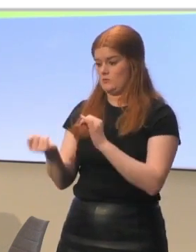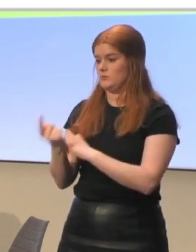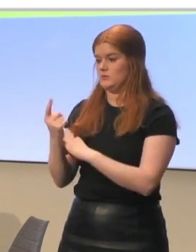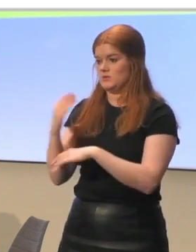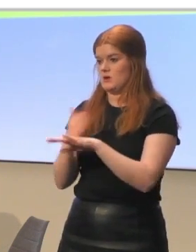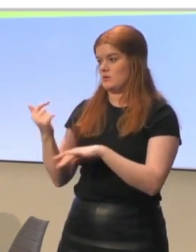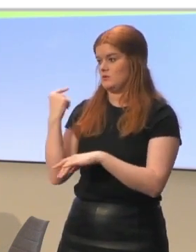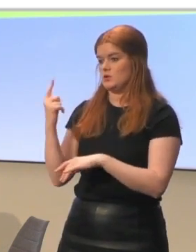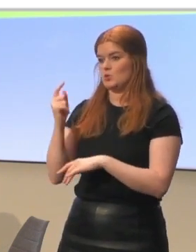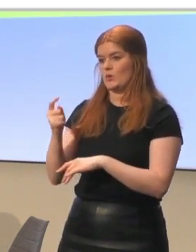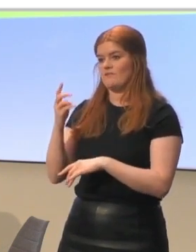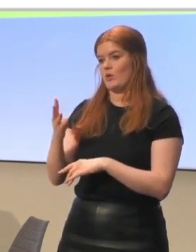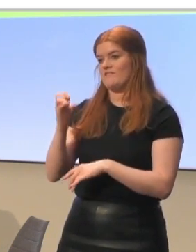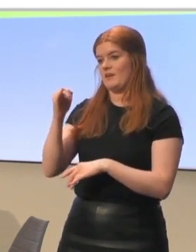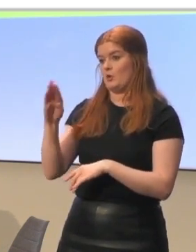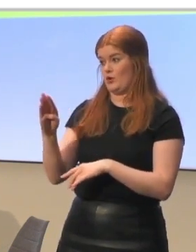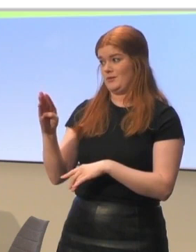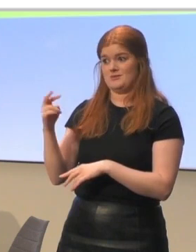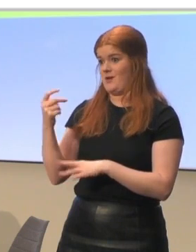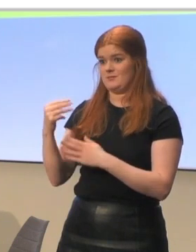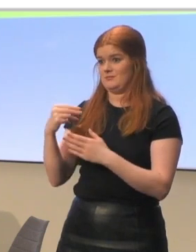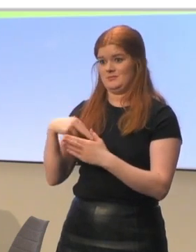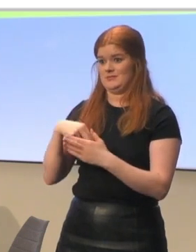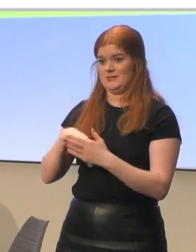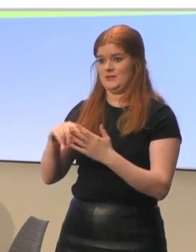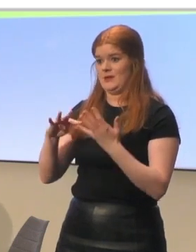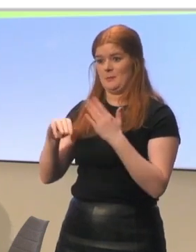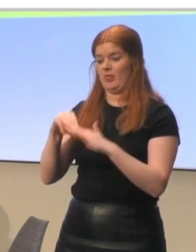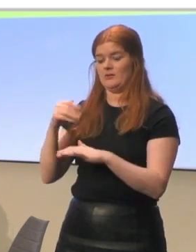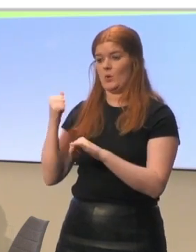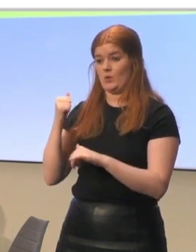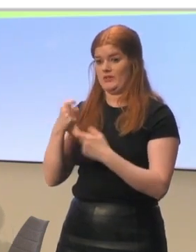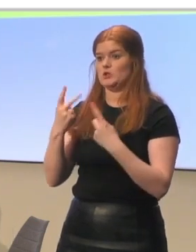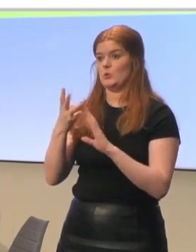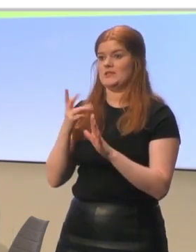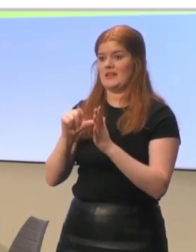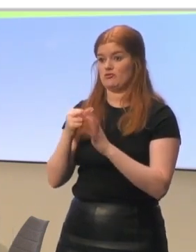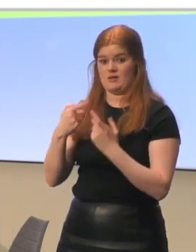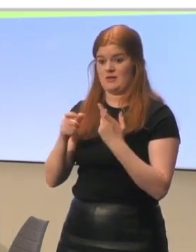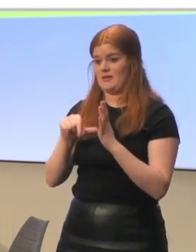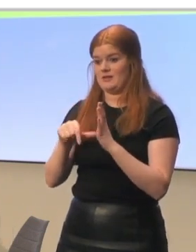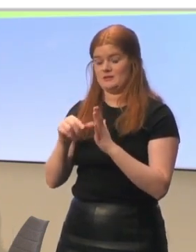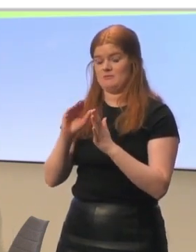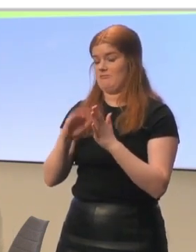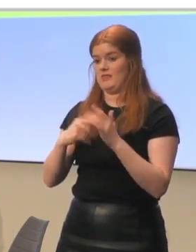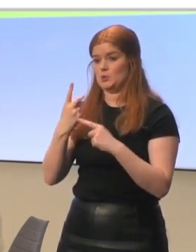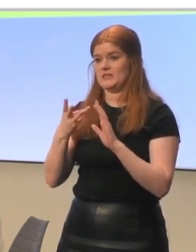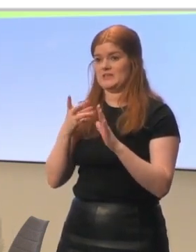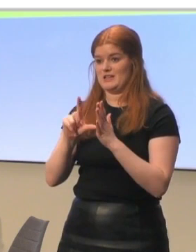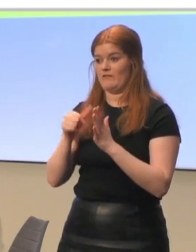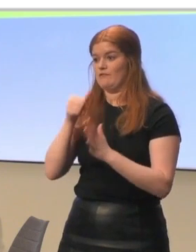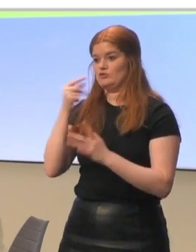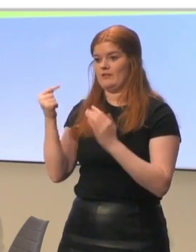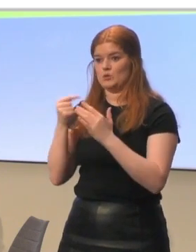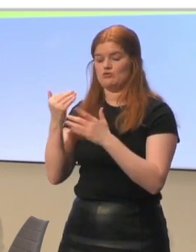on the 24th of February, which is not even 9 months ago. 2 weeks later, or less than 2 weeks, the first refugees